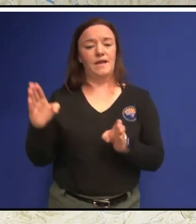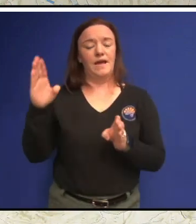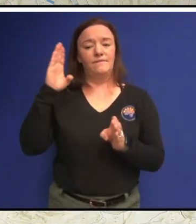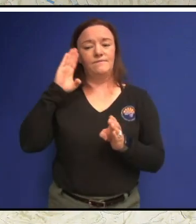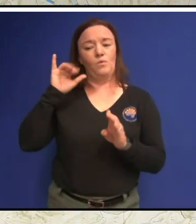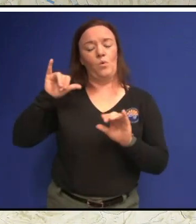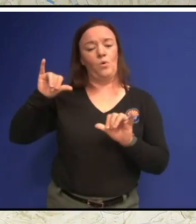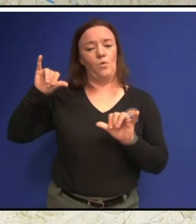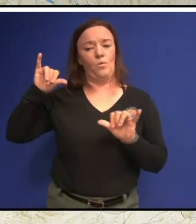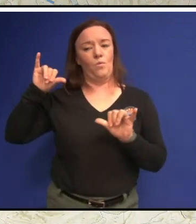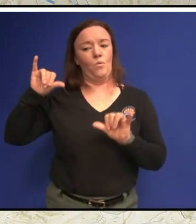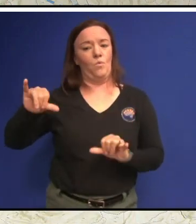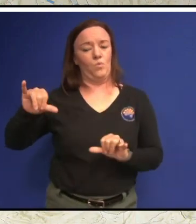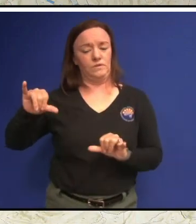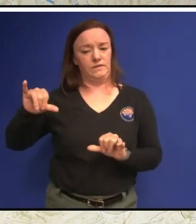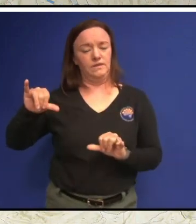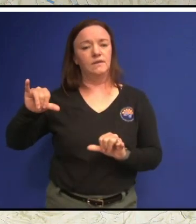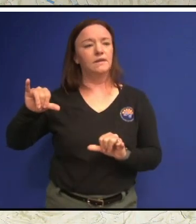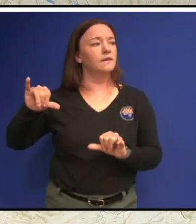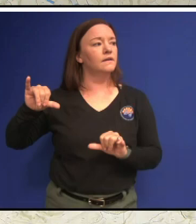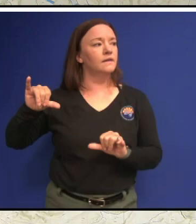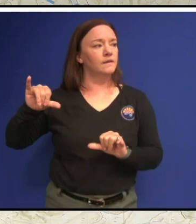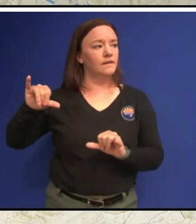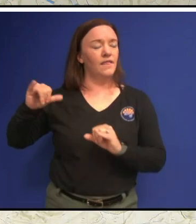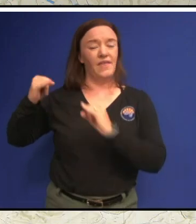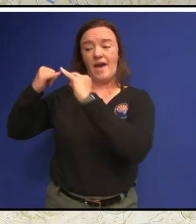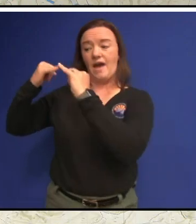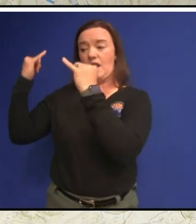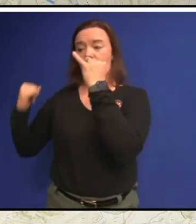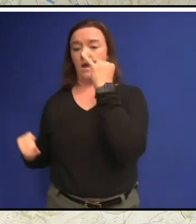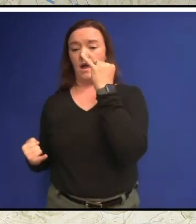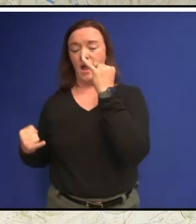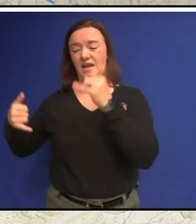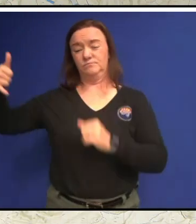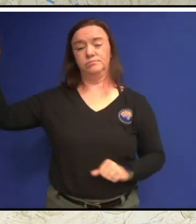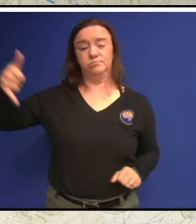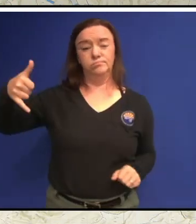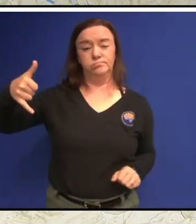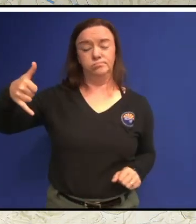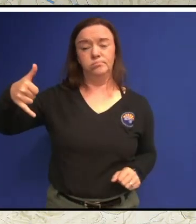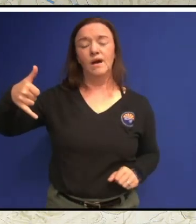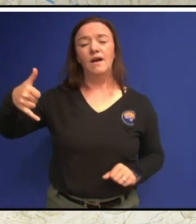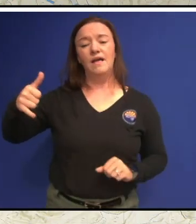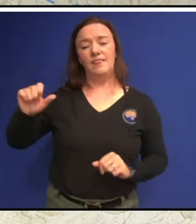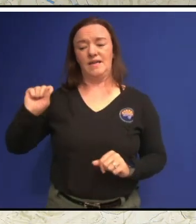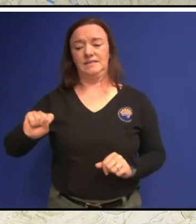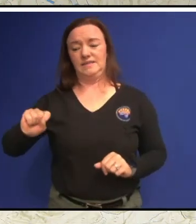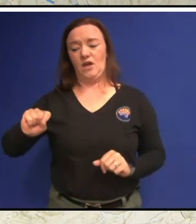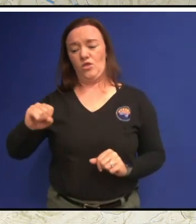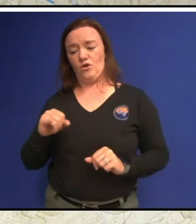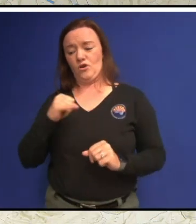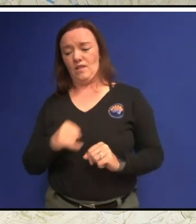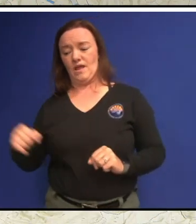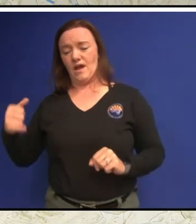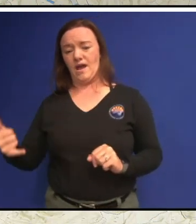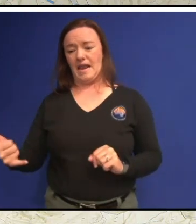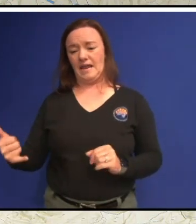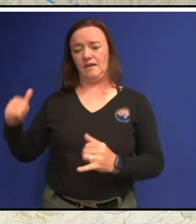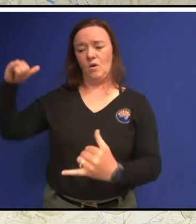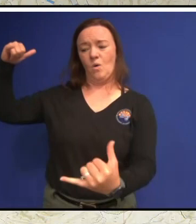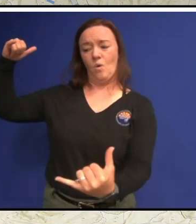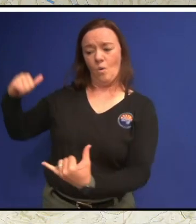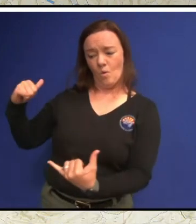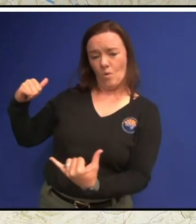and for holding this line and all the actions associated with holding this line on the southern end is as good as it can